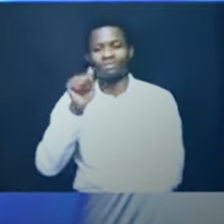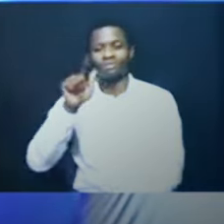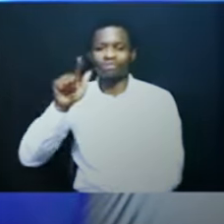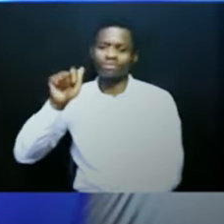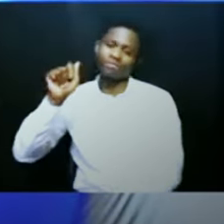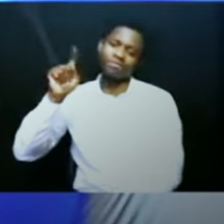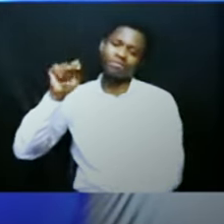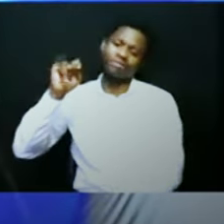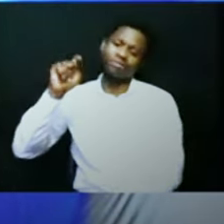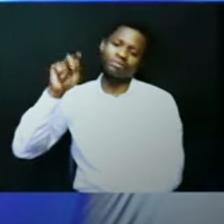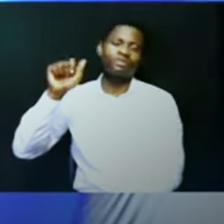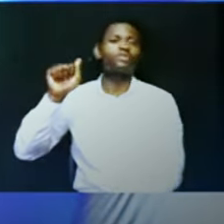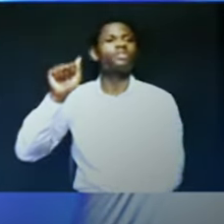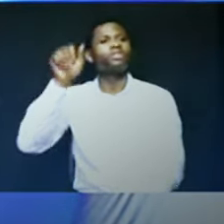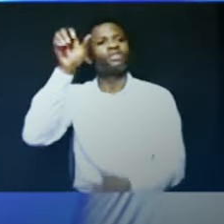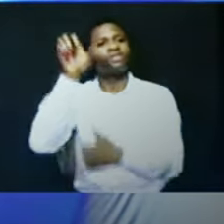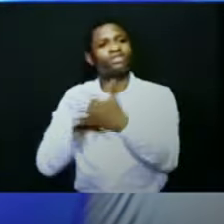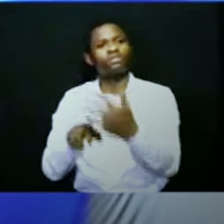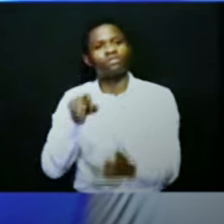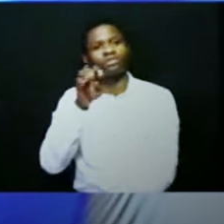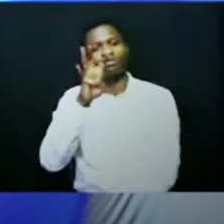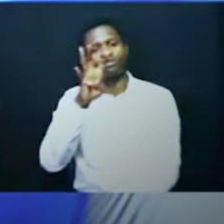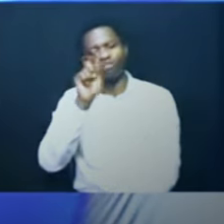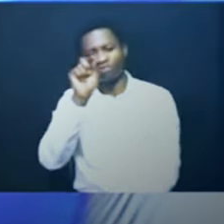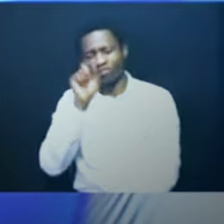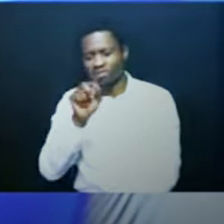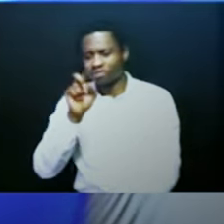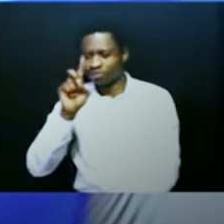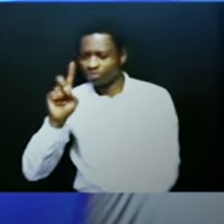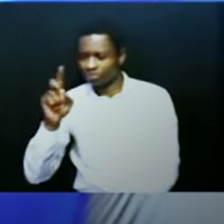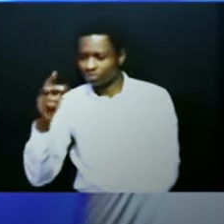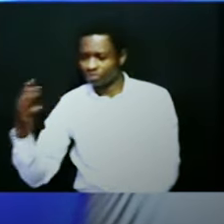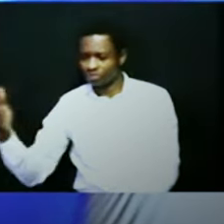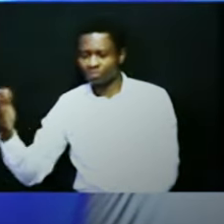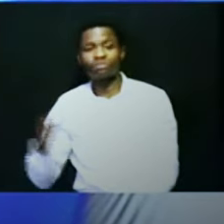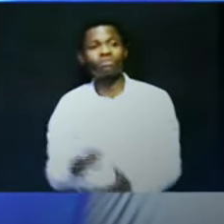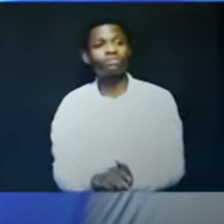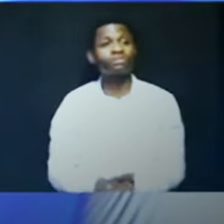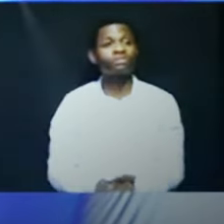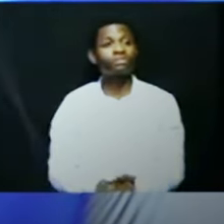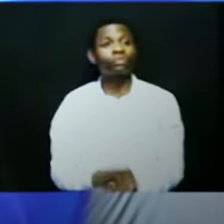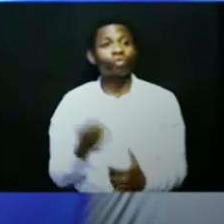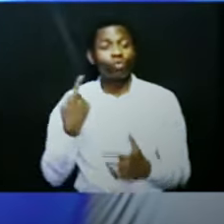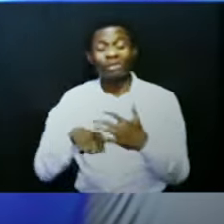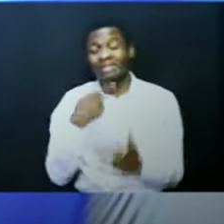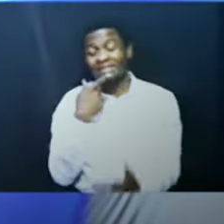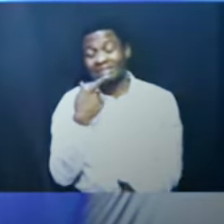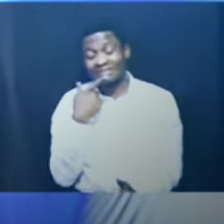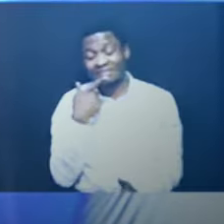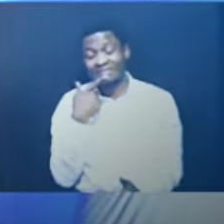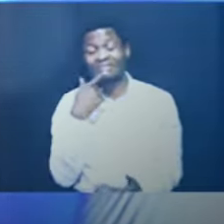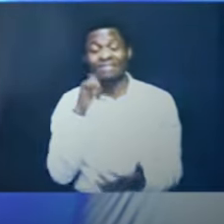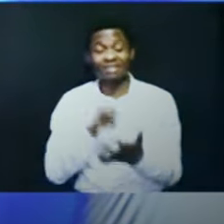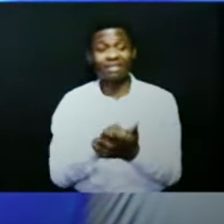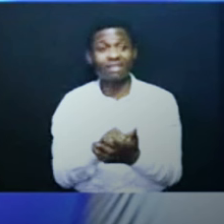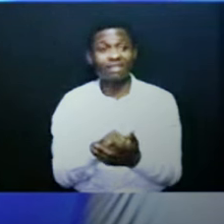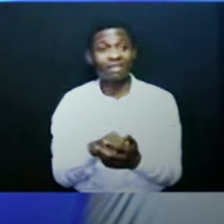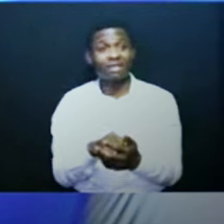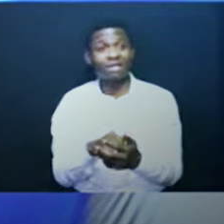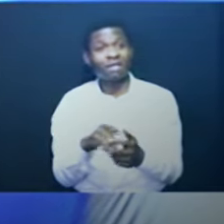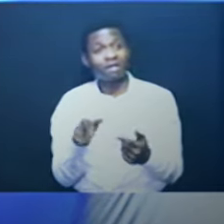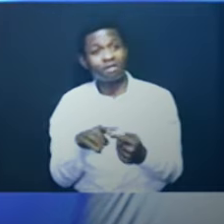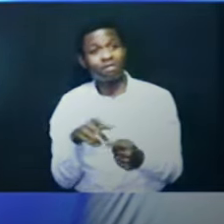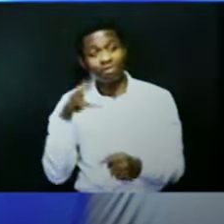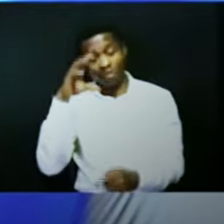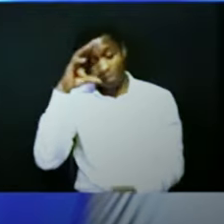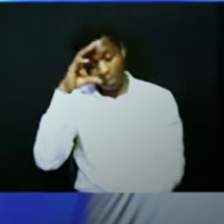NIV 1-3. What I'm saying is that as long as an heir is underage, he is